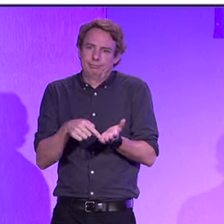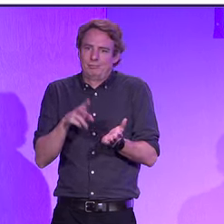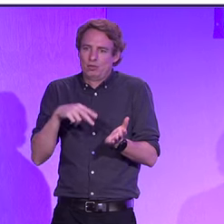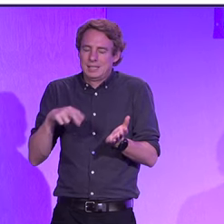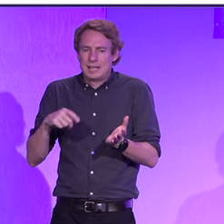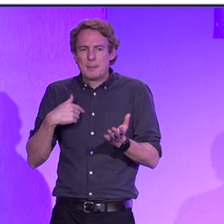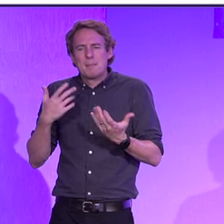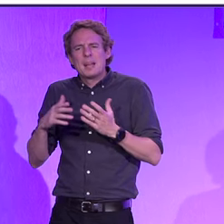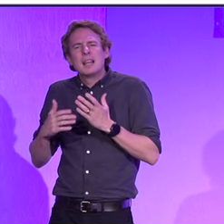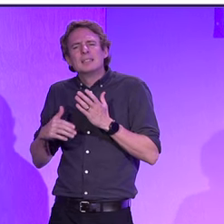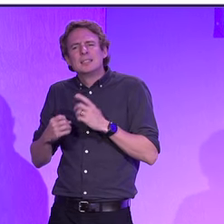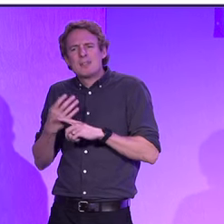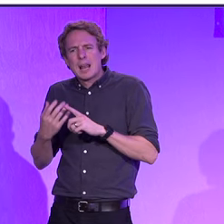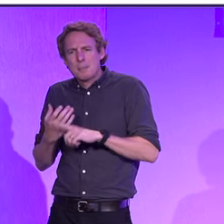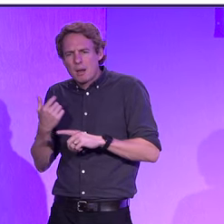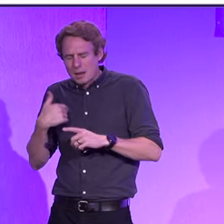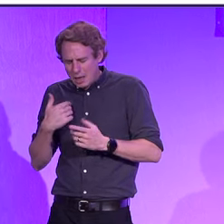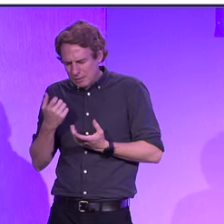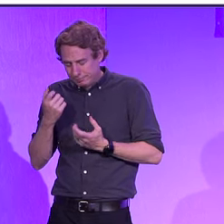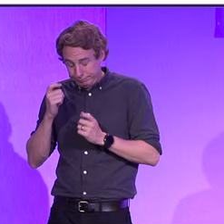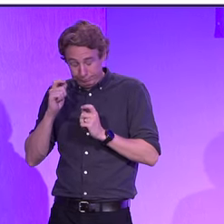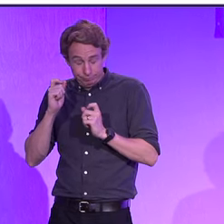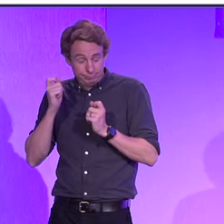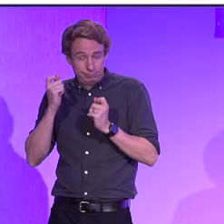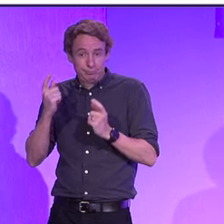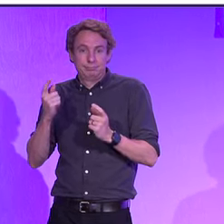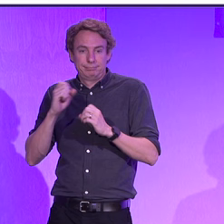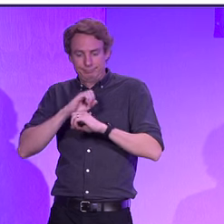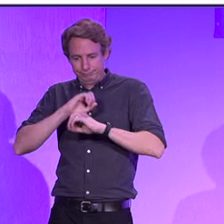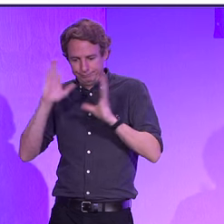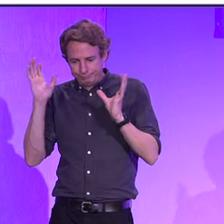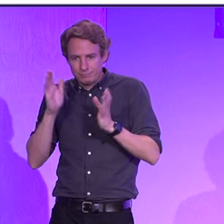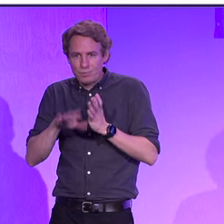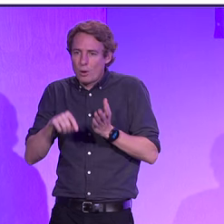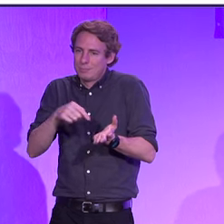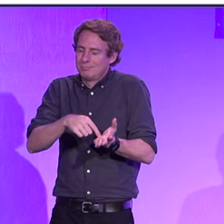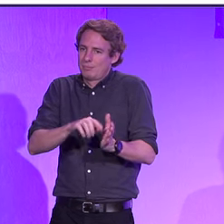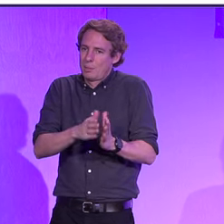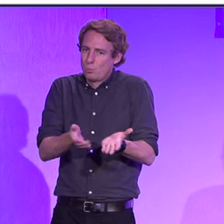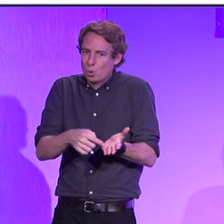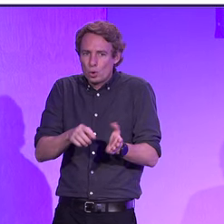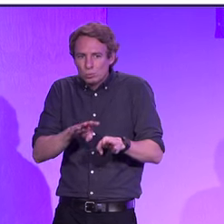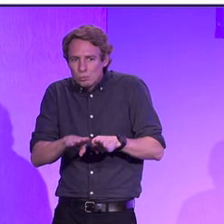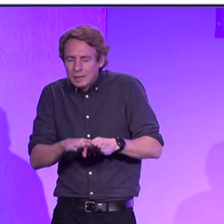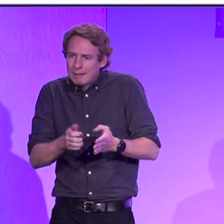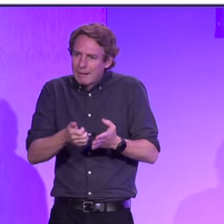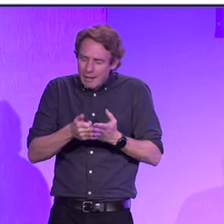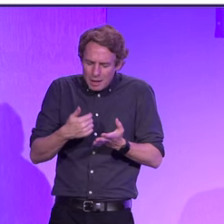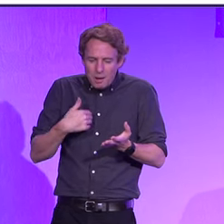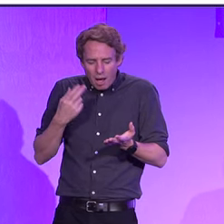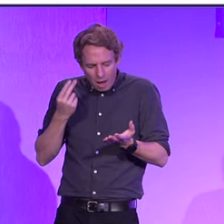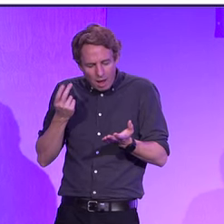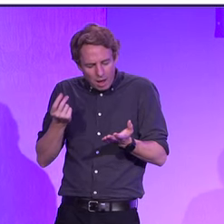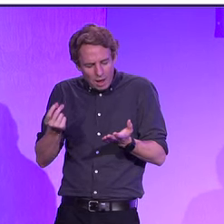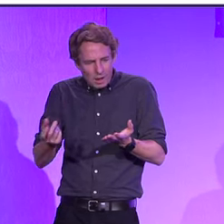stack developer of like what we were doing in these practices and how it really can like help you feel like everything is